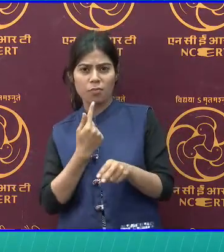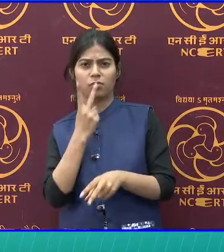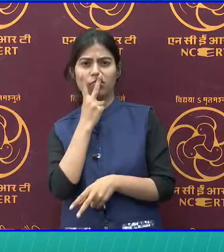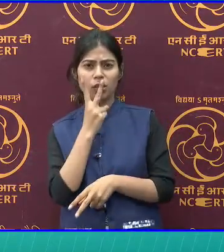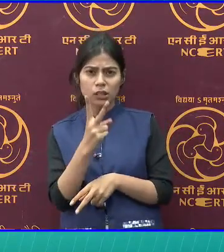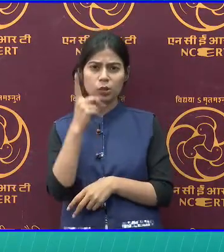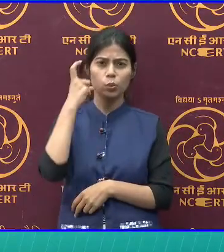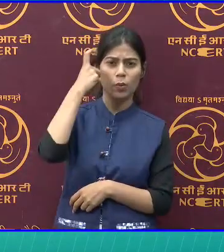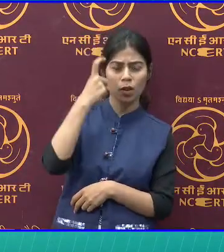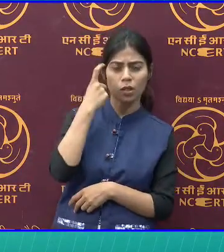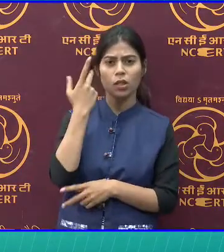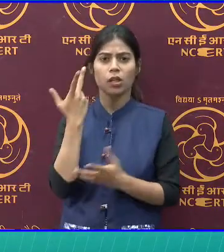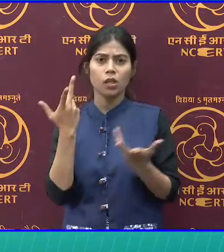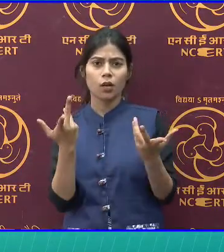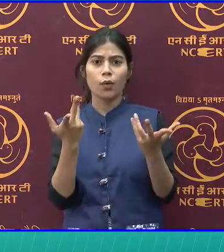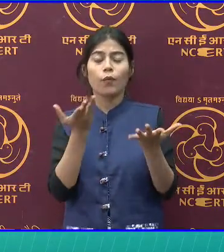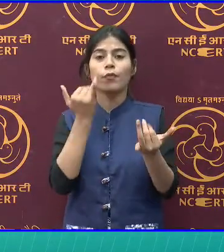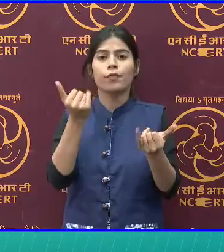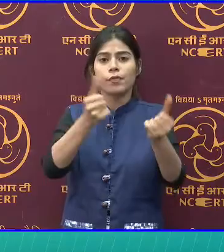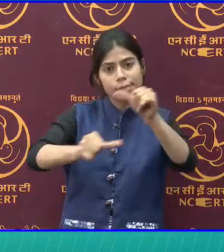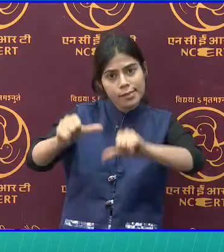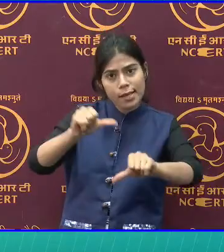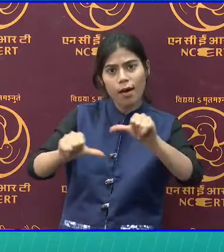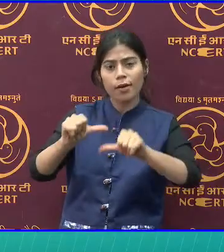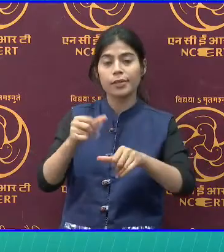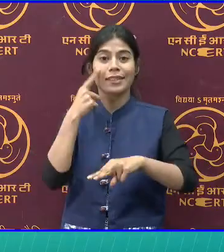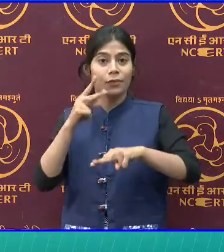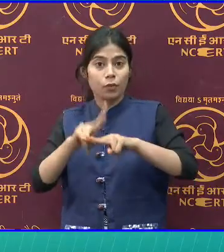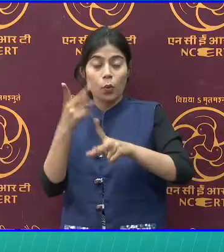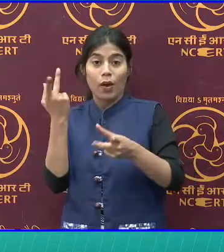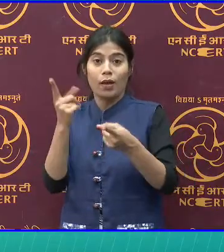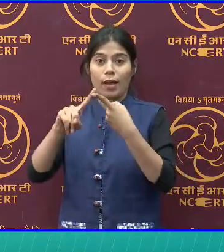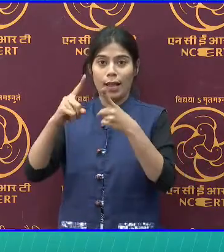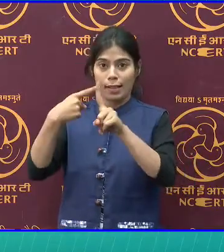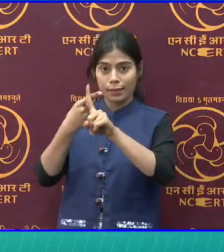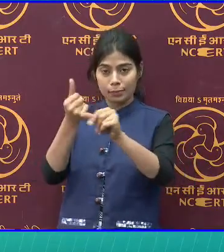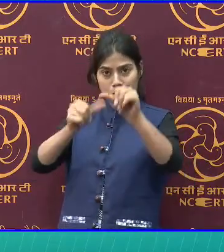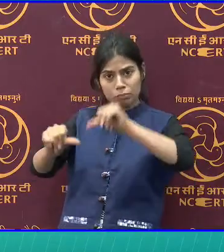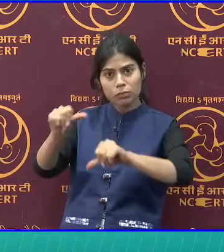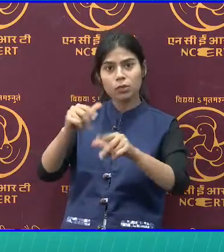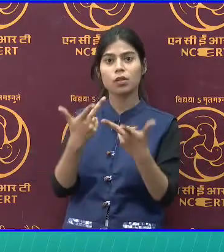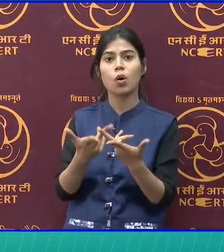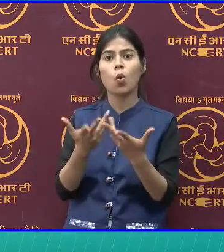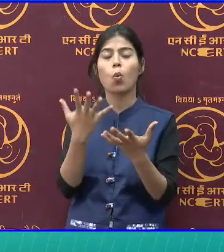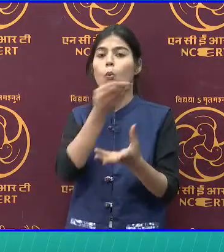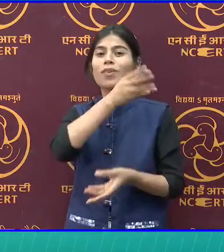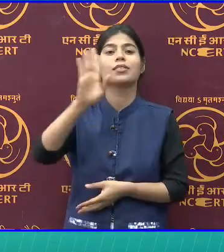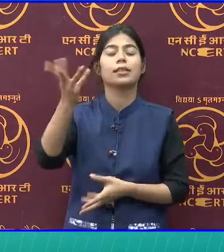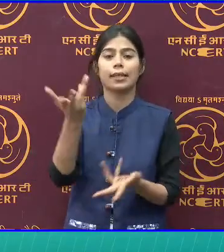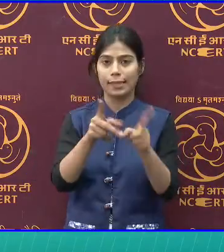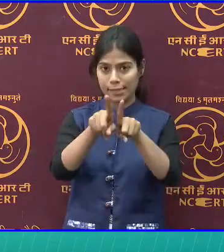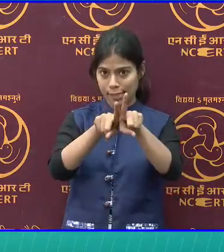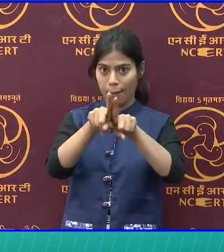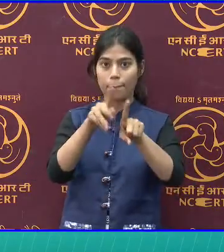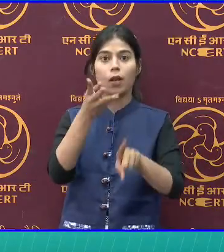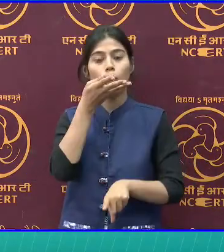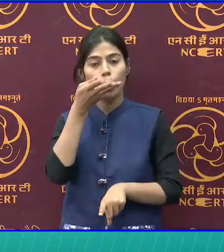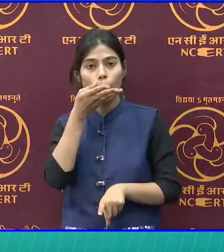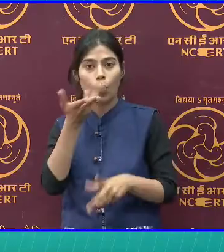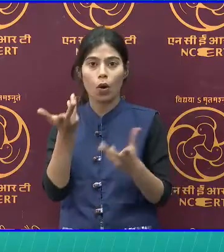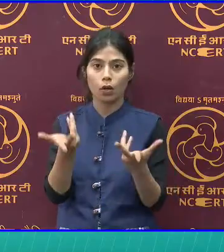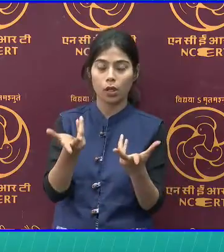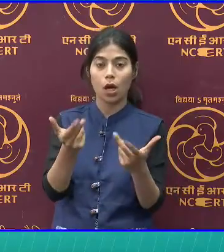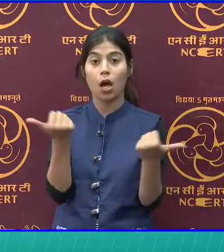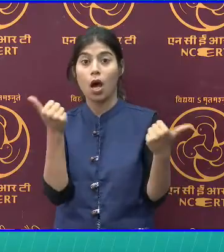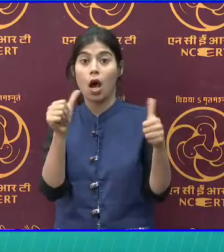society. It's not that science, for example, if you are experimenting about the water, whether it is in Delhi or in Arunachal